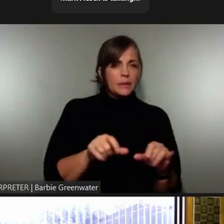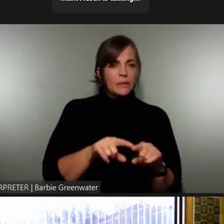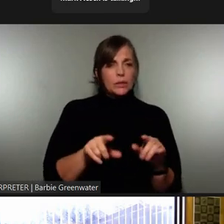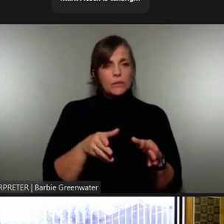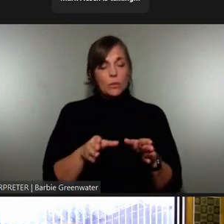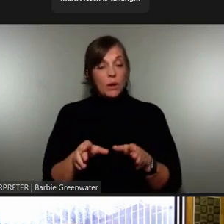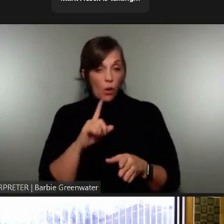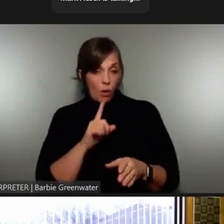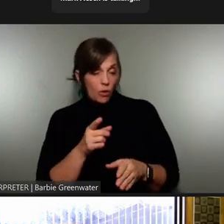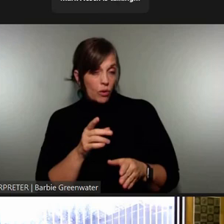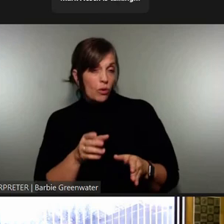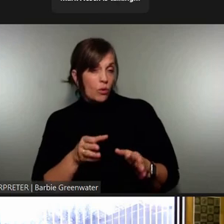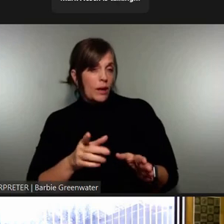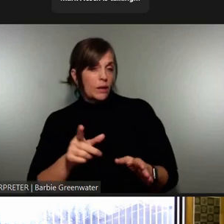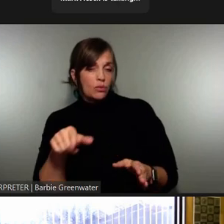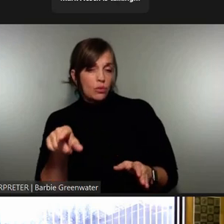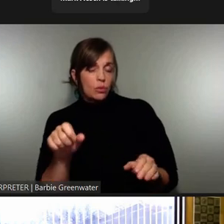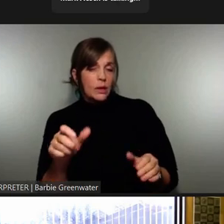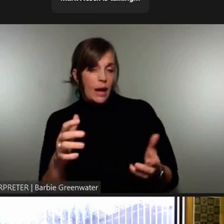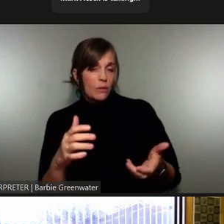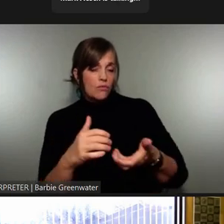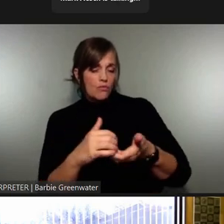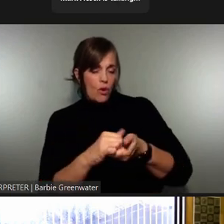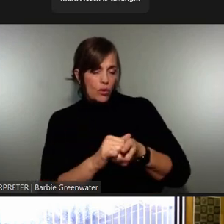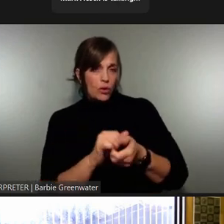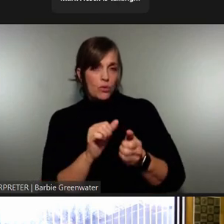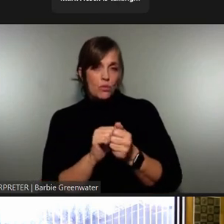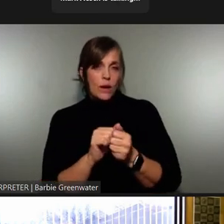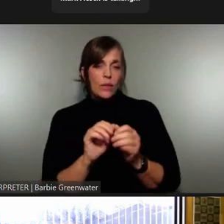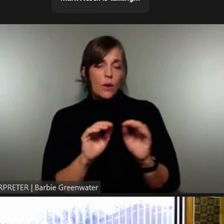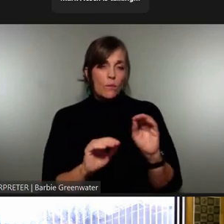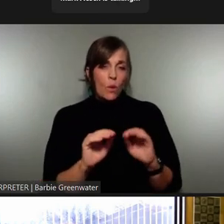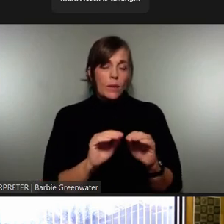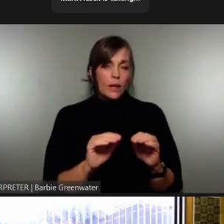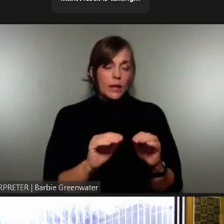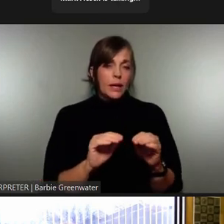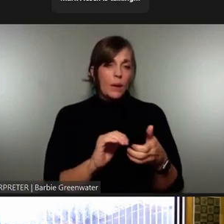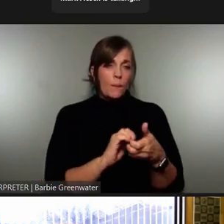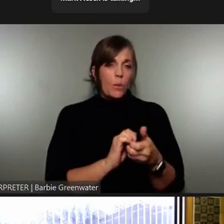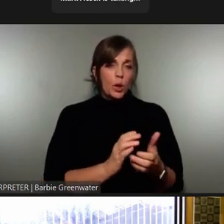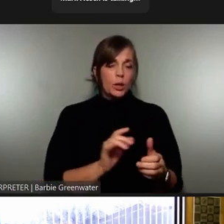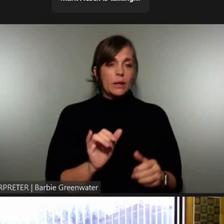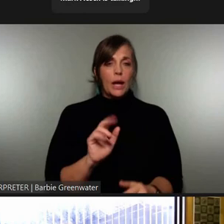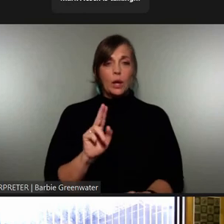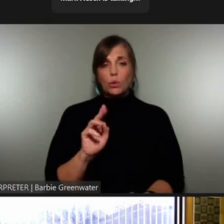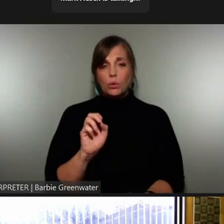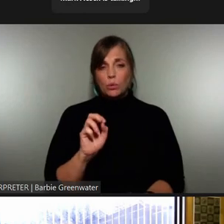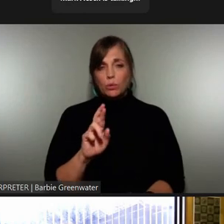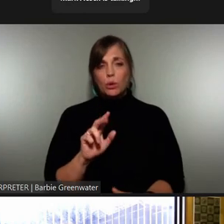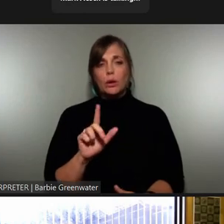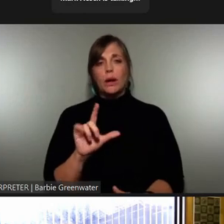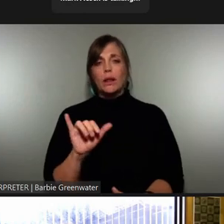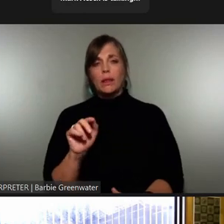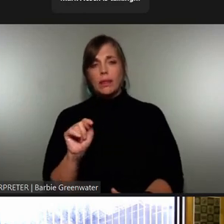Are there ways that you can partner with mobility partners like the Ubers and the Lyfts and the